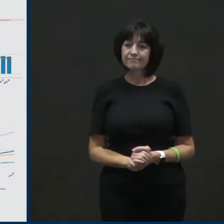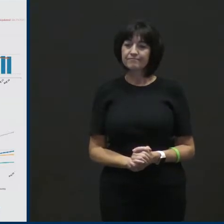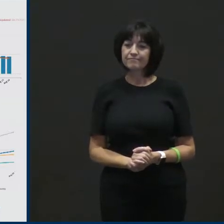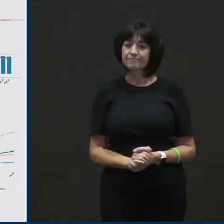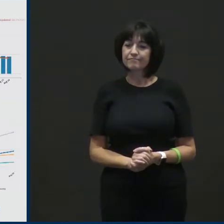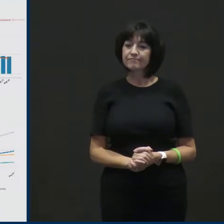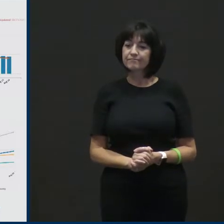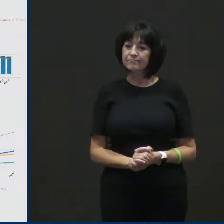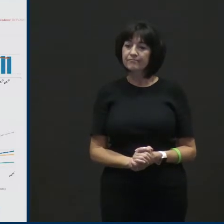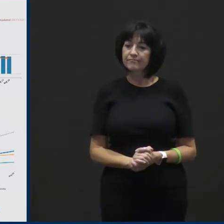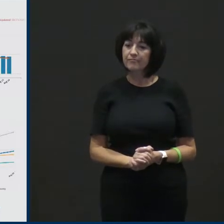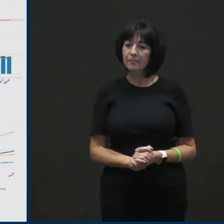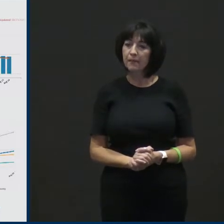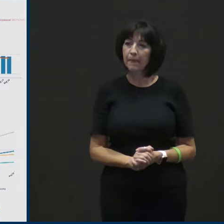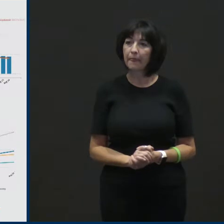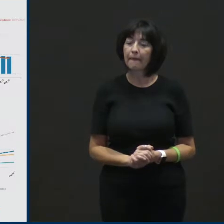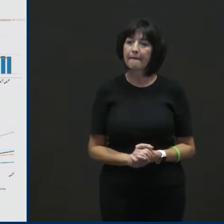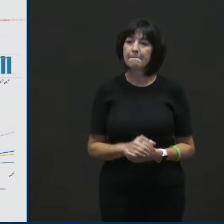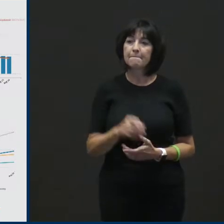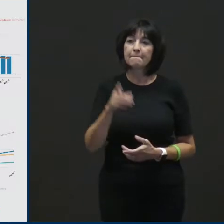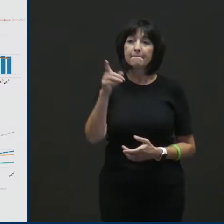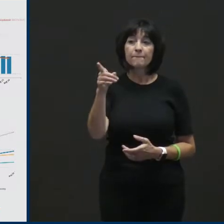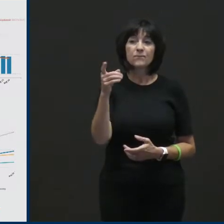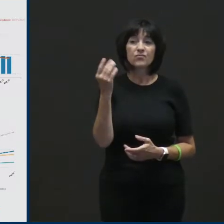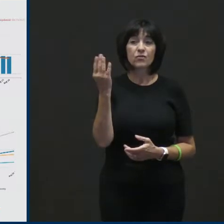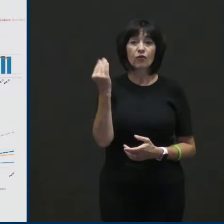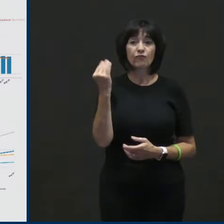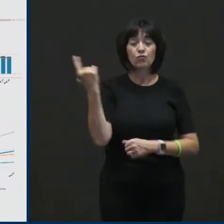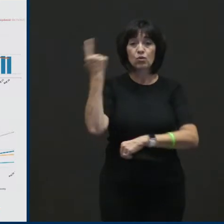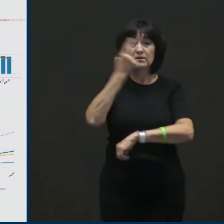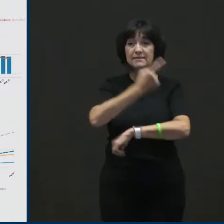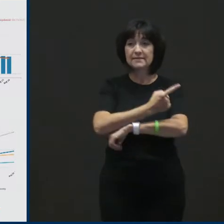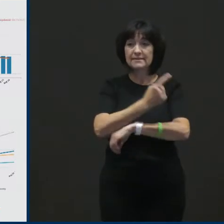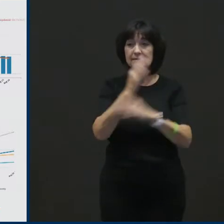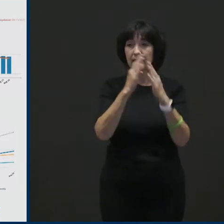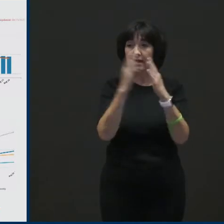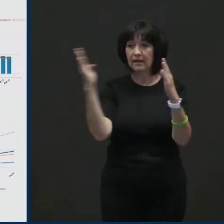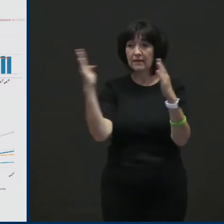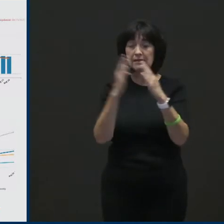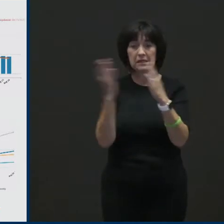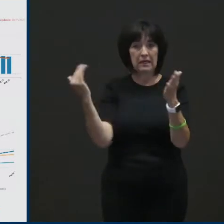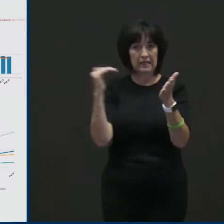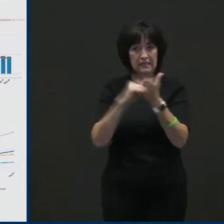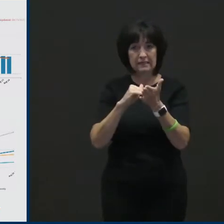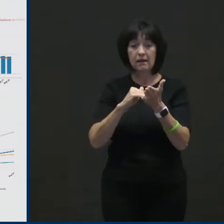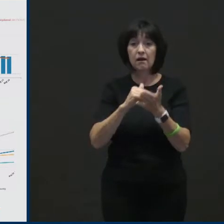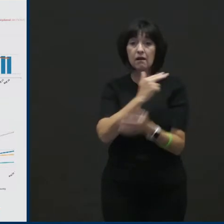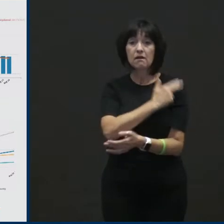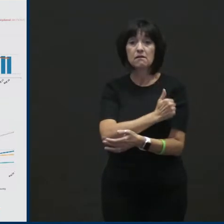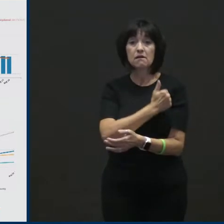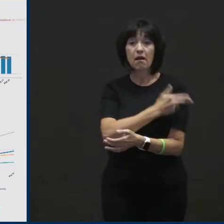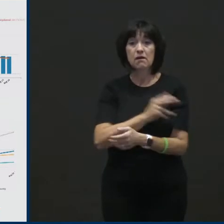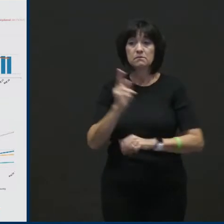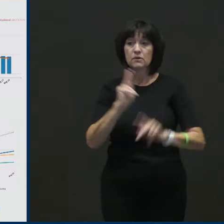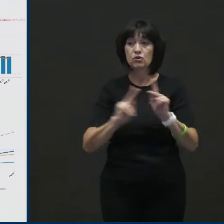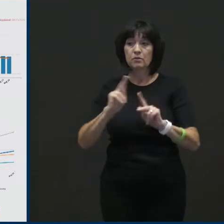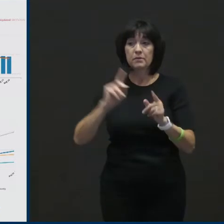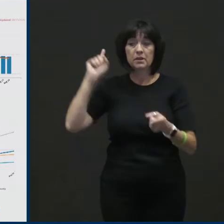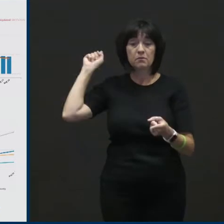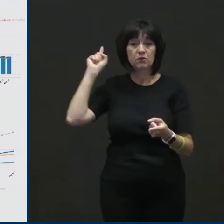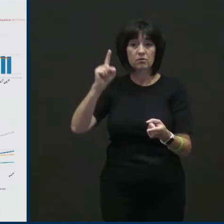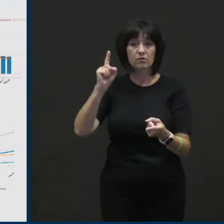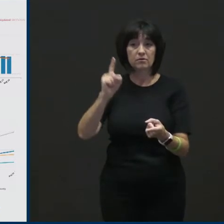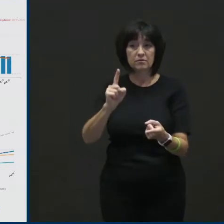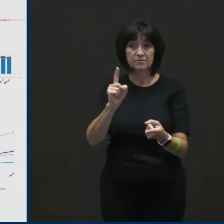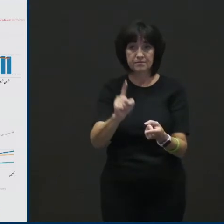Here's our 14-day view. Hospitalizations, again, pretty flat. Percent positives